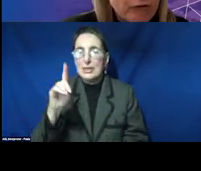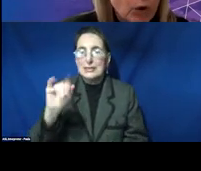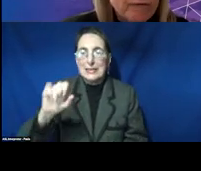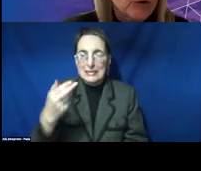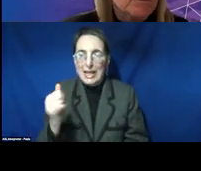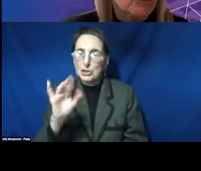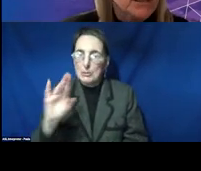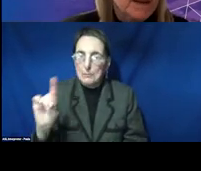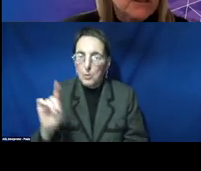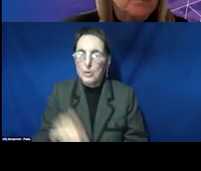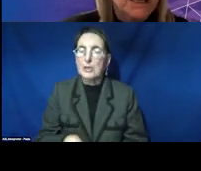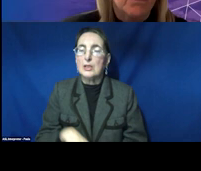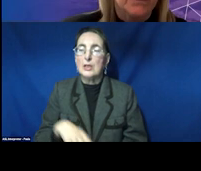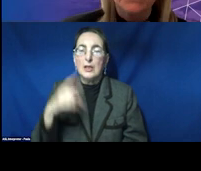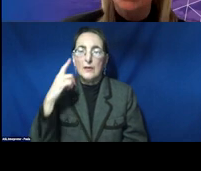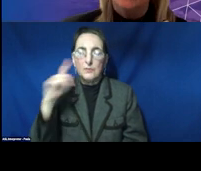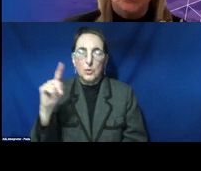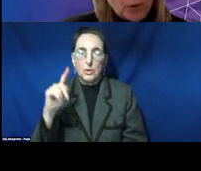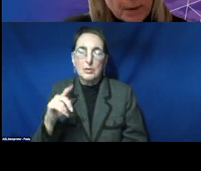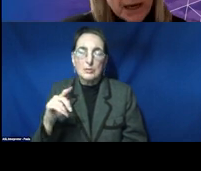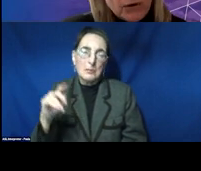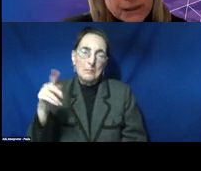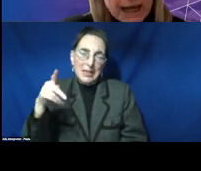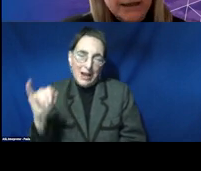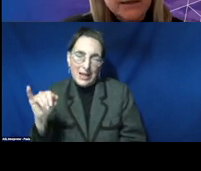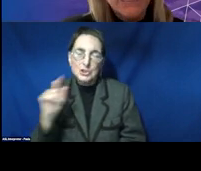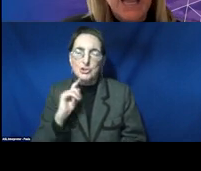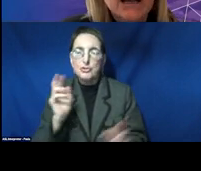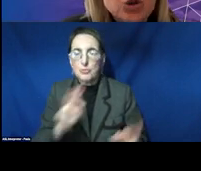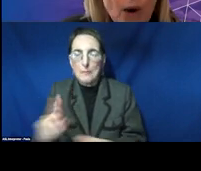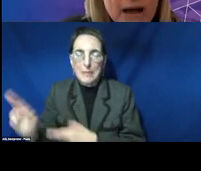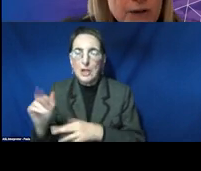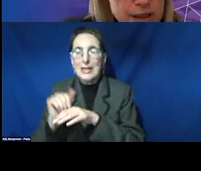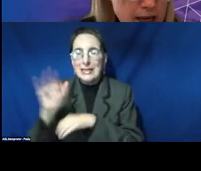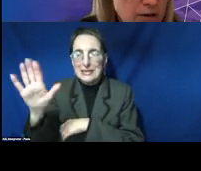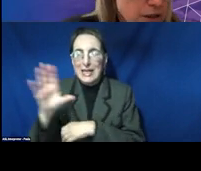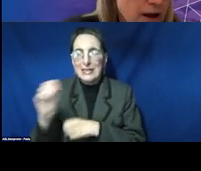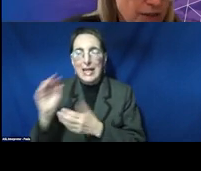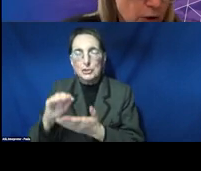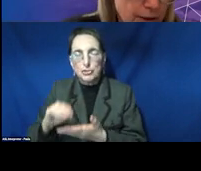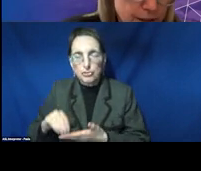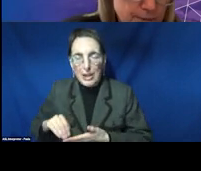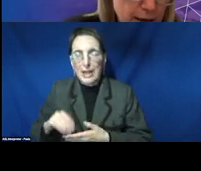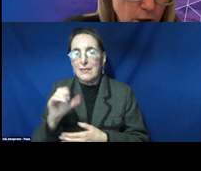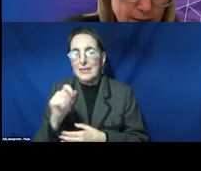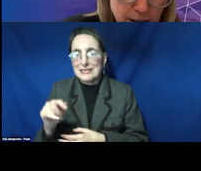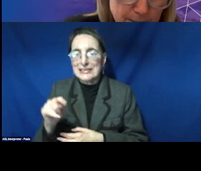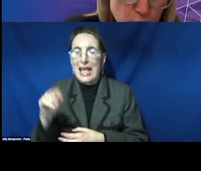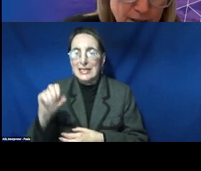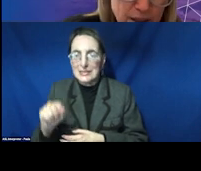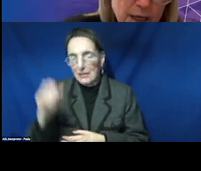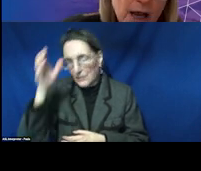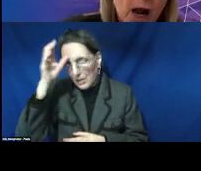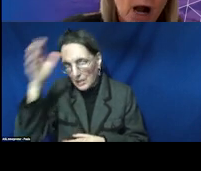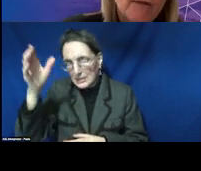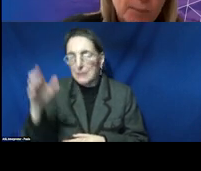web form for prospective PIs to prepare, send, and track the status of their concept outline